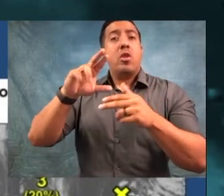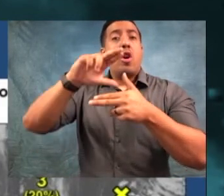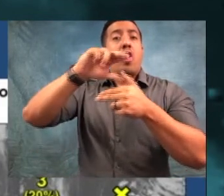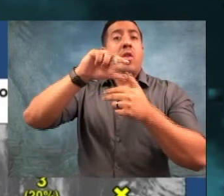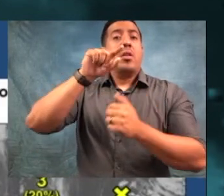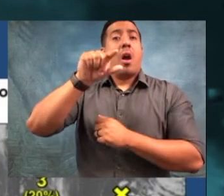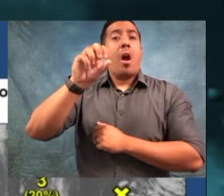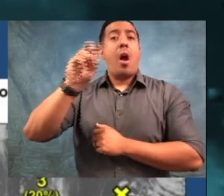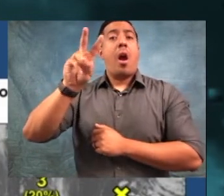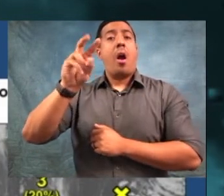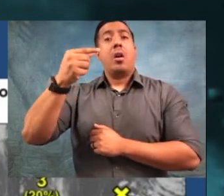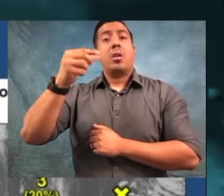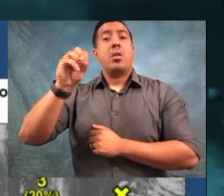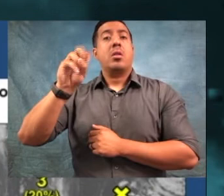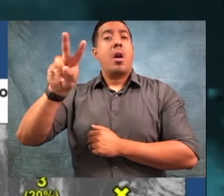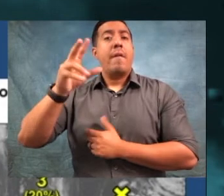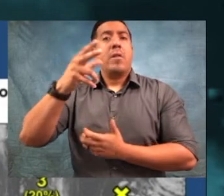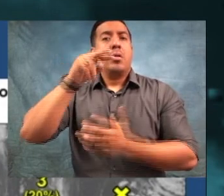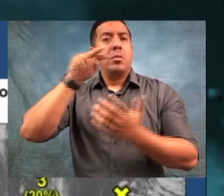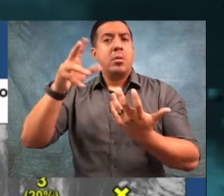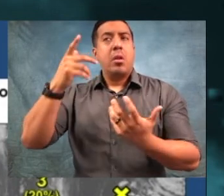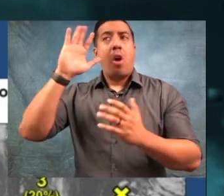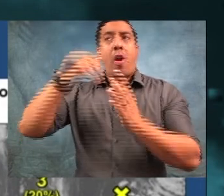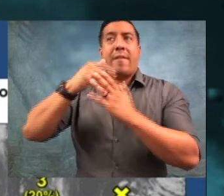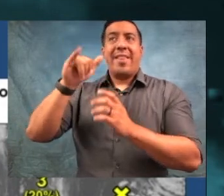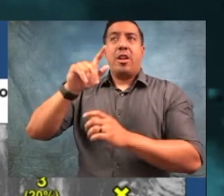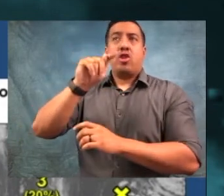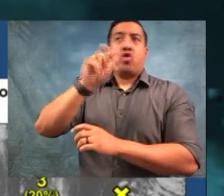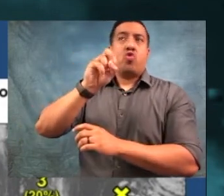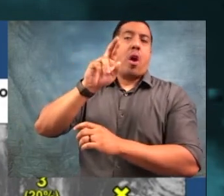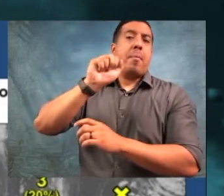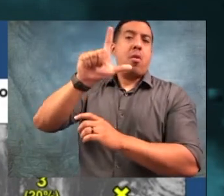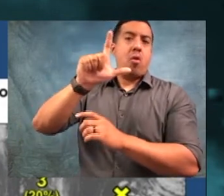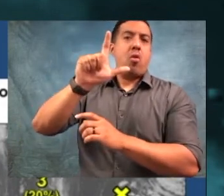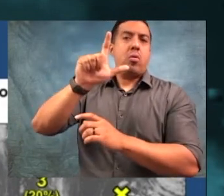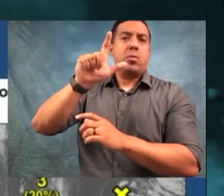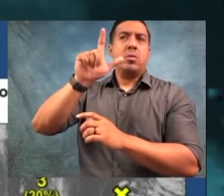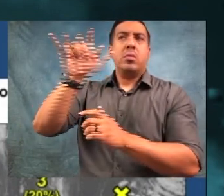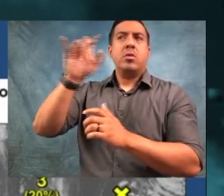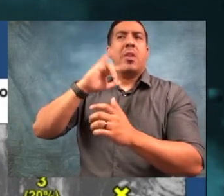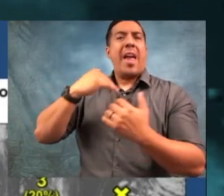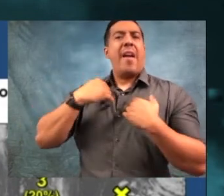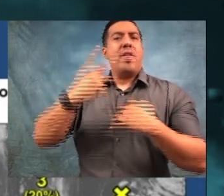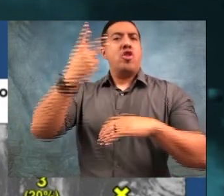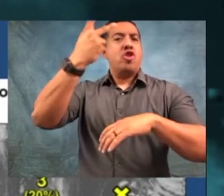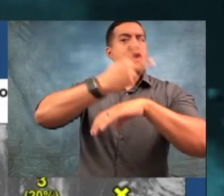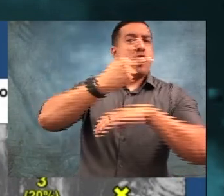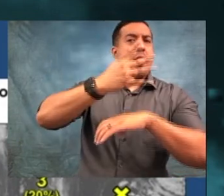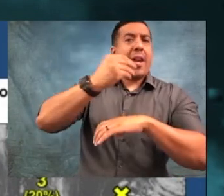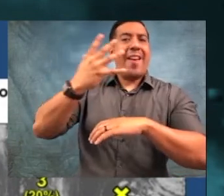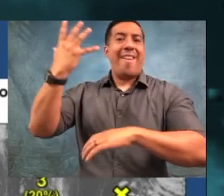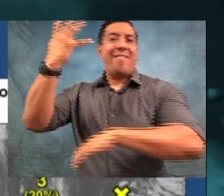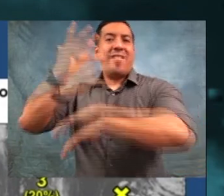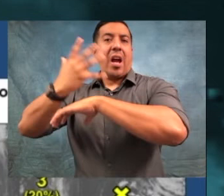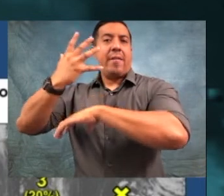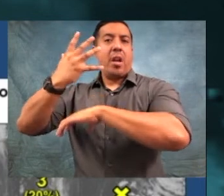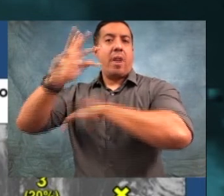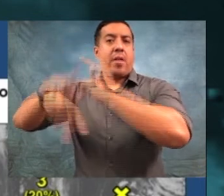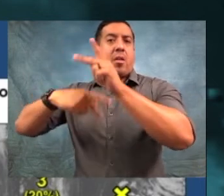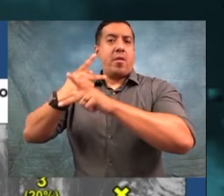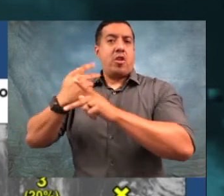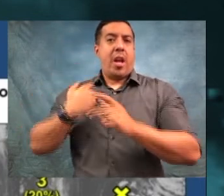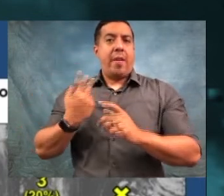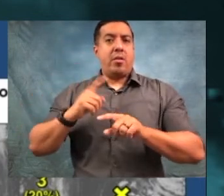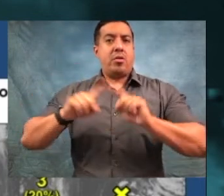One thing I would suggest looking at on hurricanes.gov is this graphical tropical weather outlook. There's a 2-day and